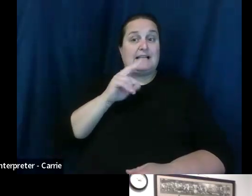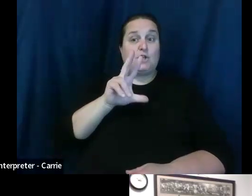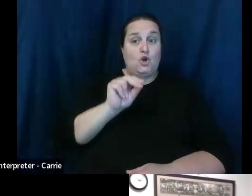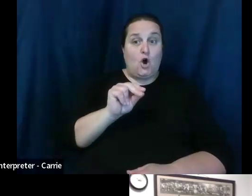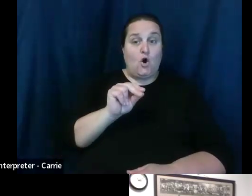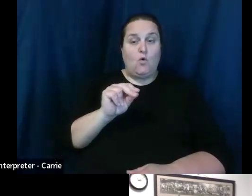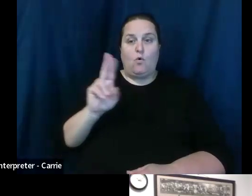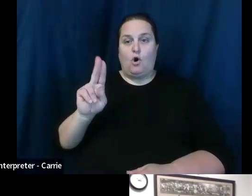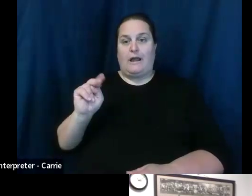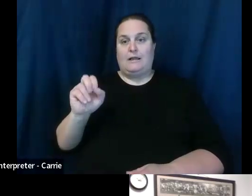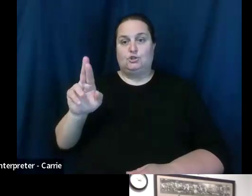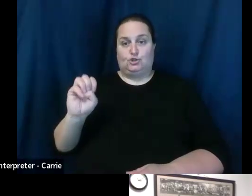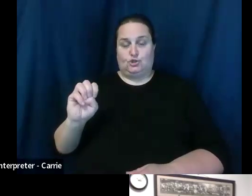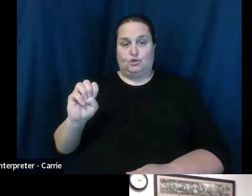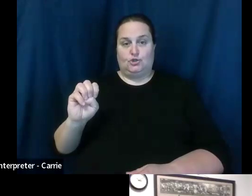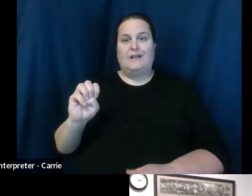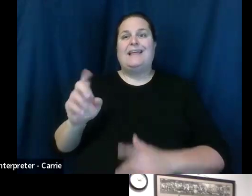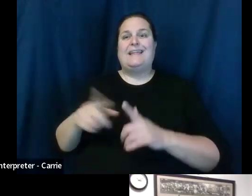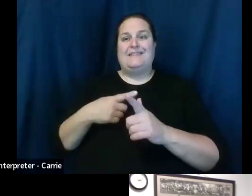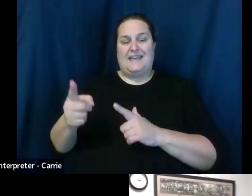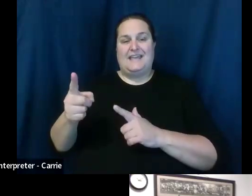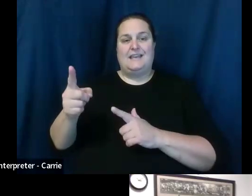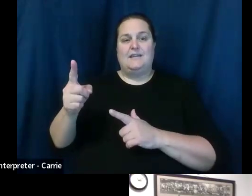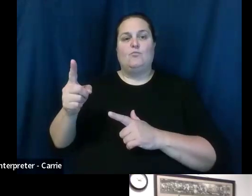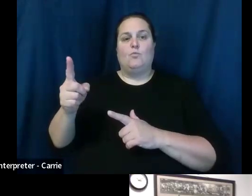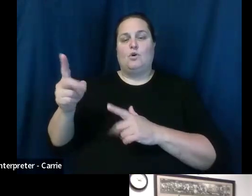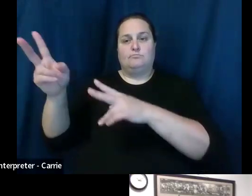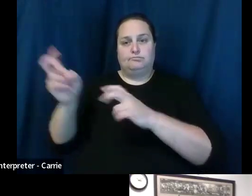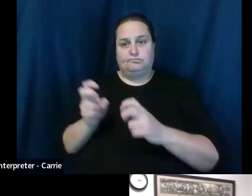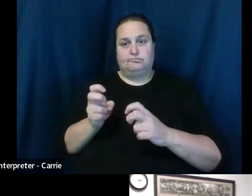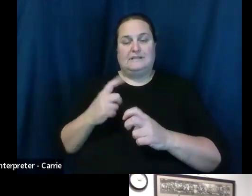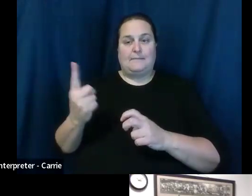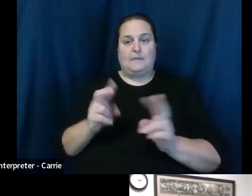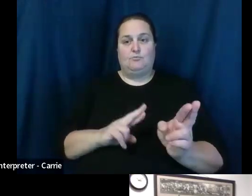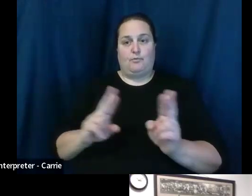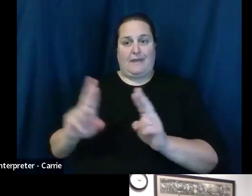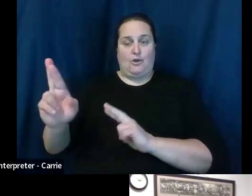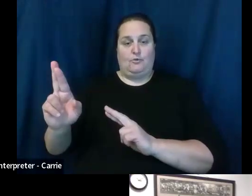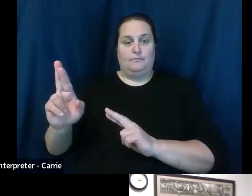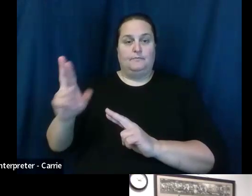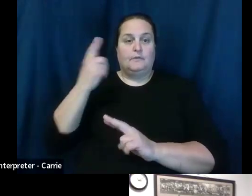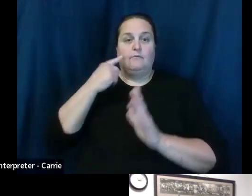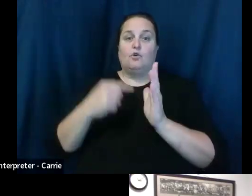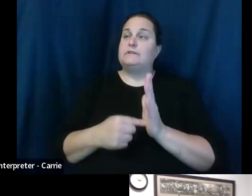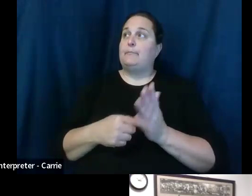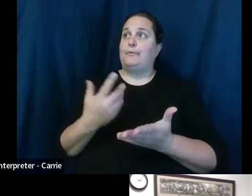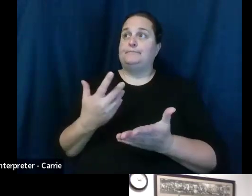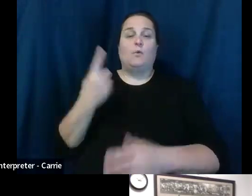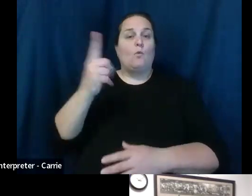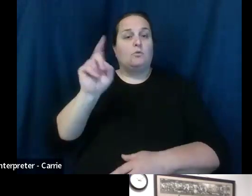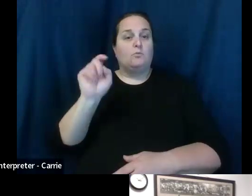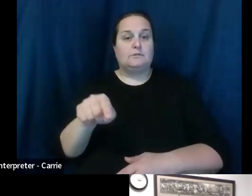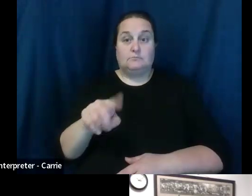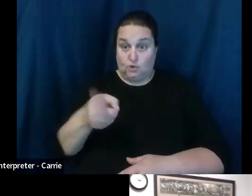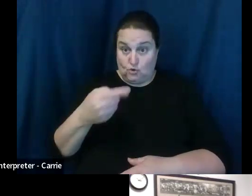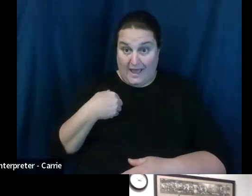in the plan that you print out and that you download that you can do to help prepare you. For example, one of the questions is, do you